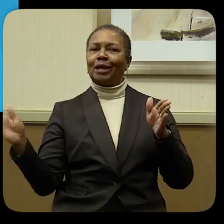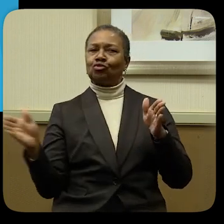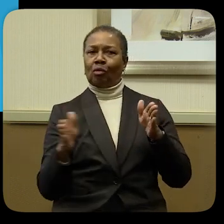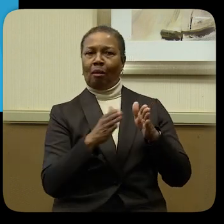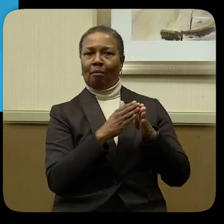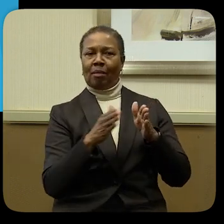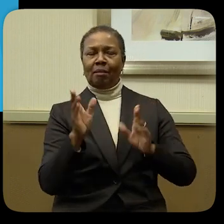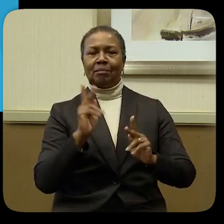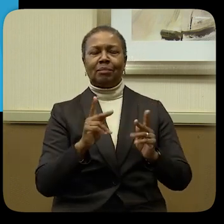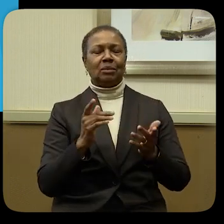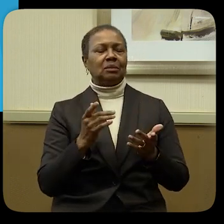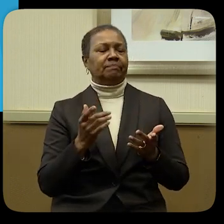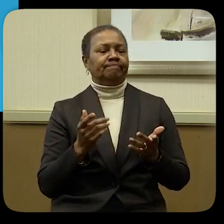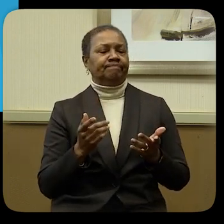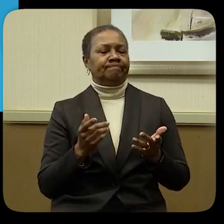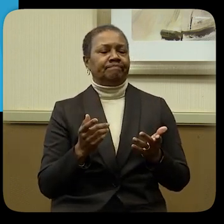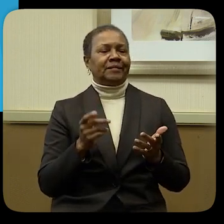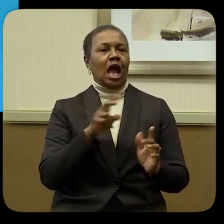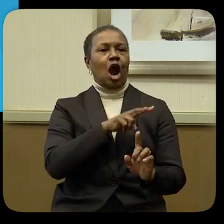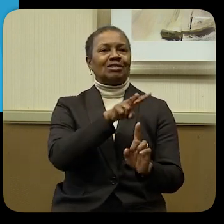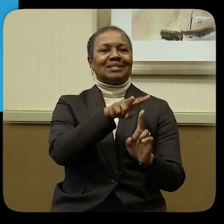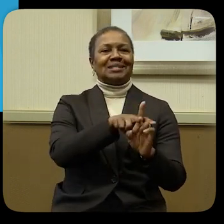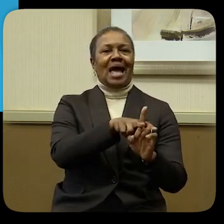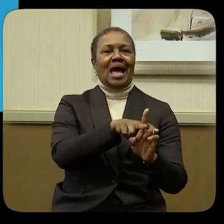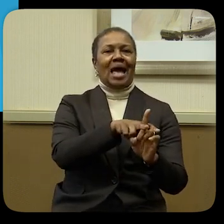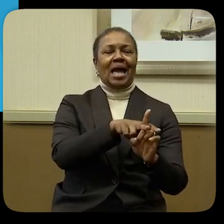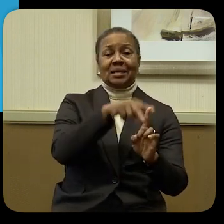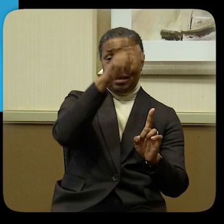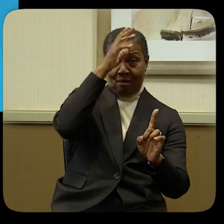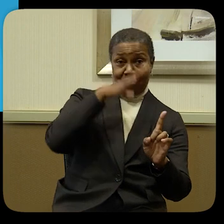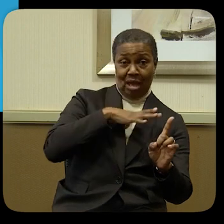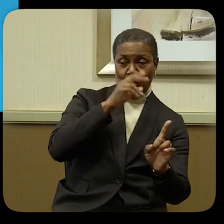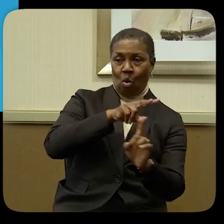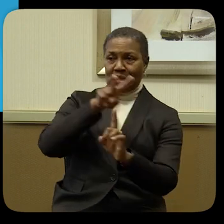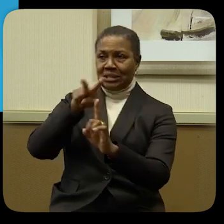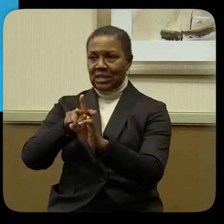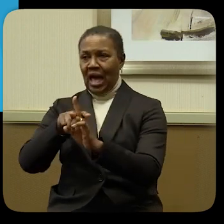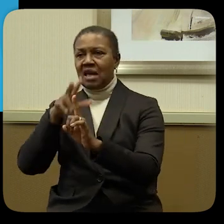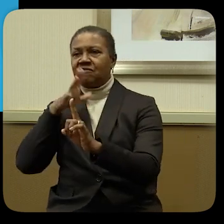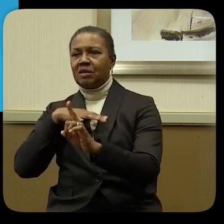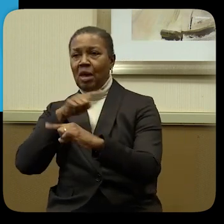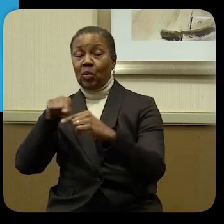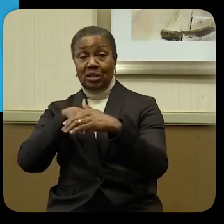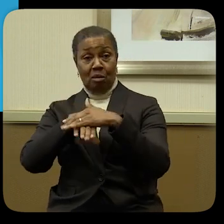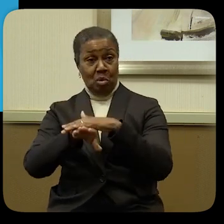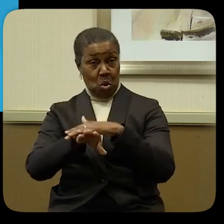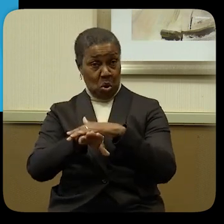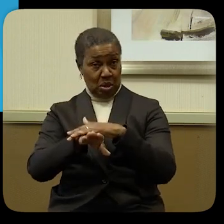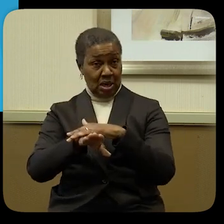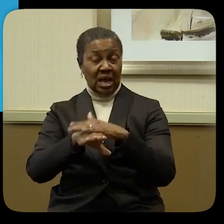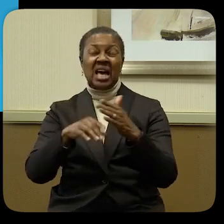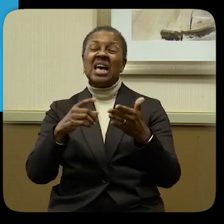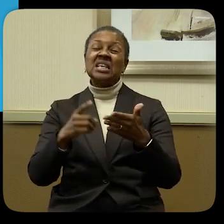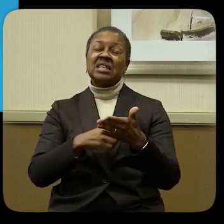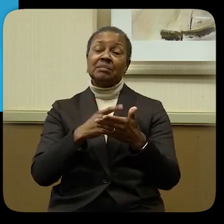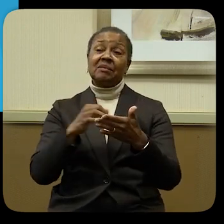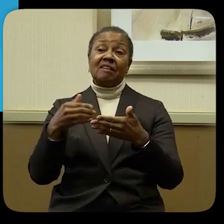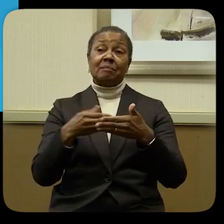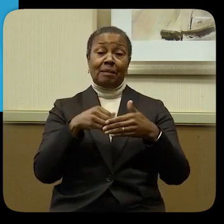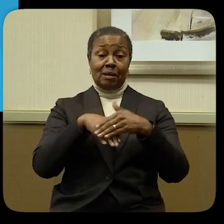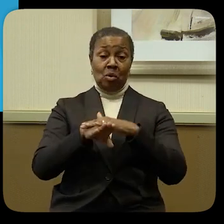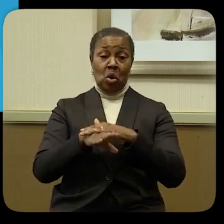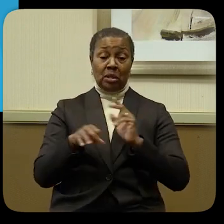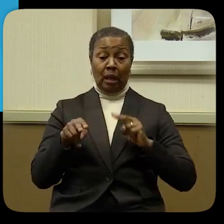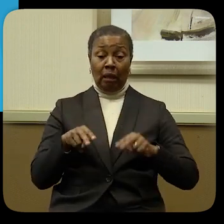Most people are assigned male or assigned female at birth. And sometimes when a baby's born, we're not sure,